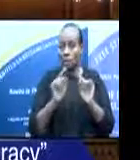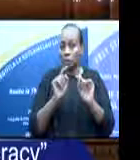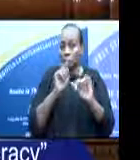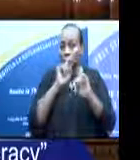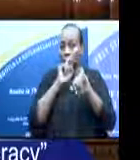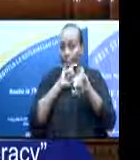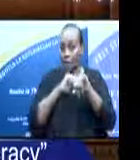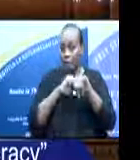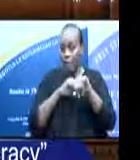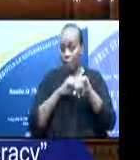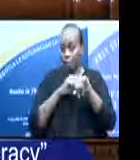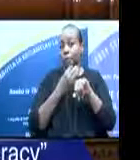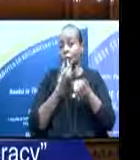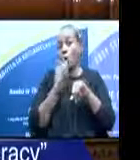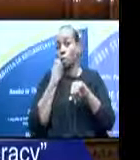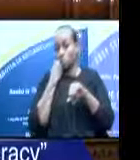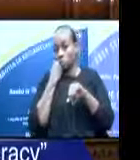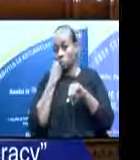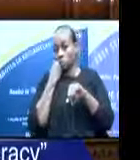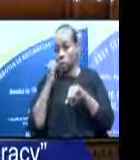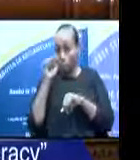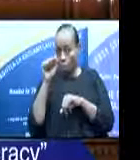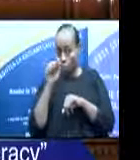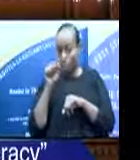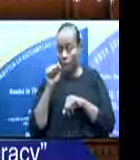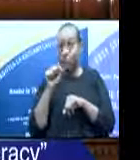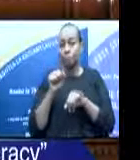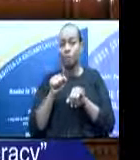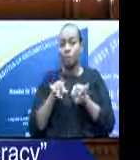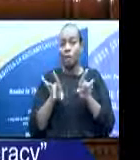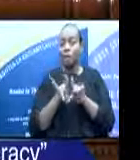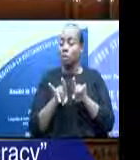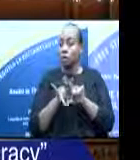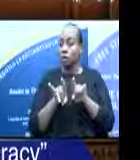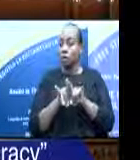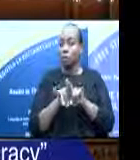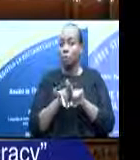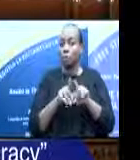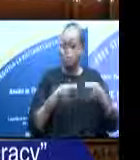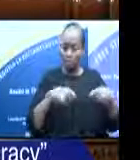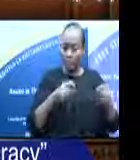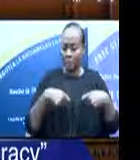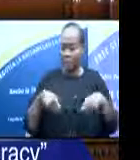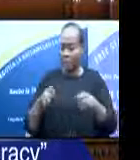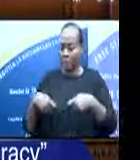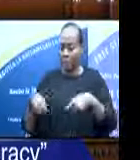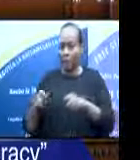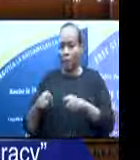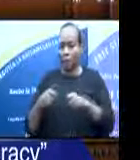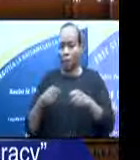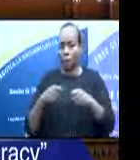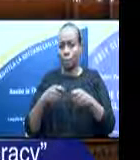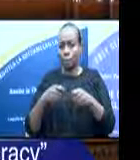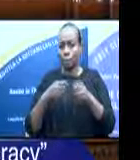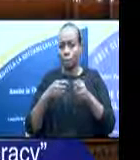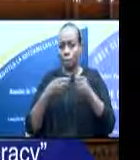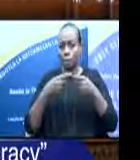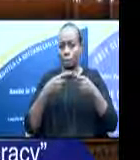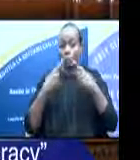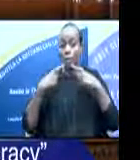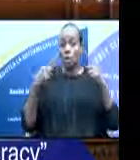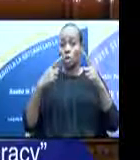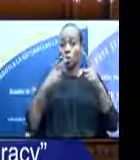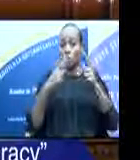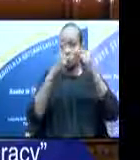to eat, comrade. Similarly, most of the irregular expenditure disclosed in the annual financial